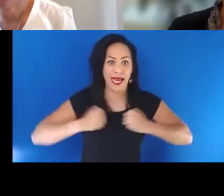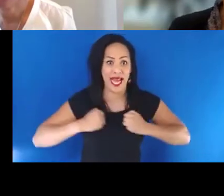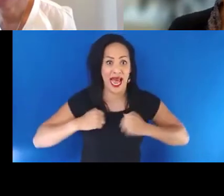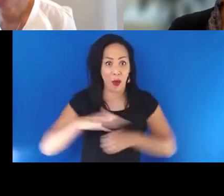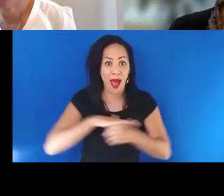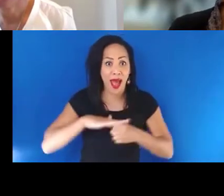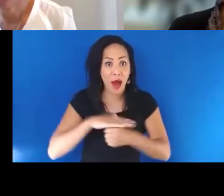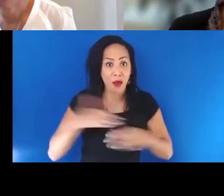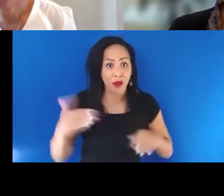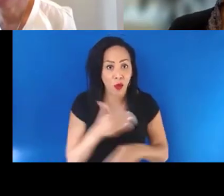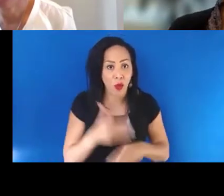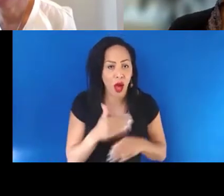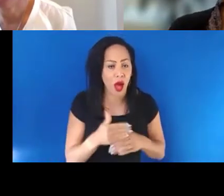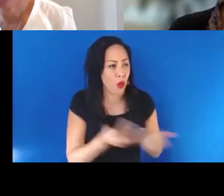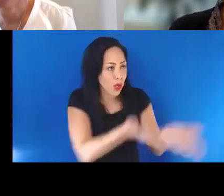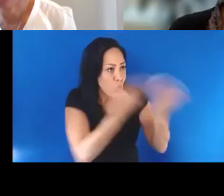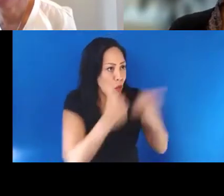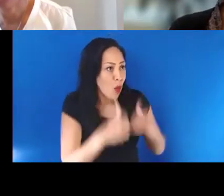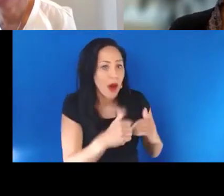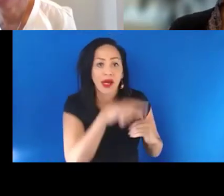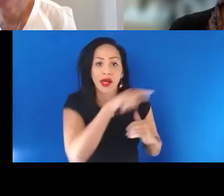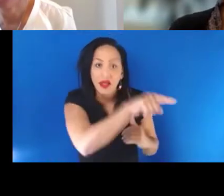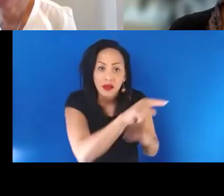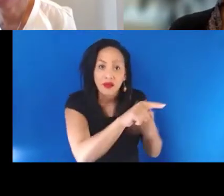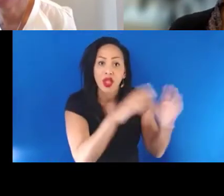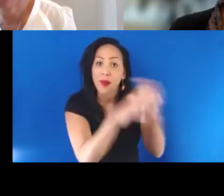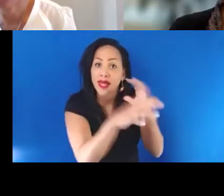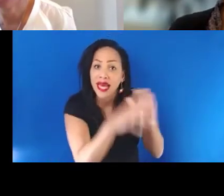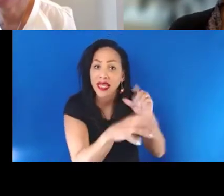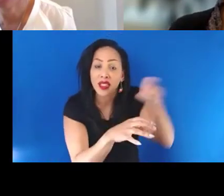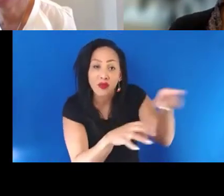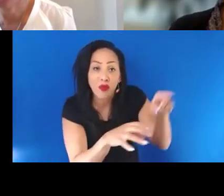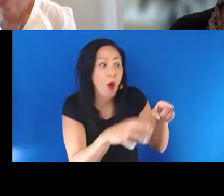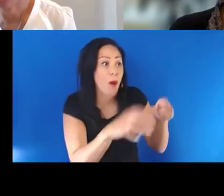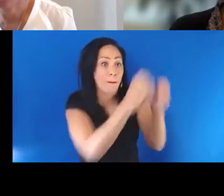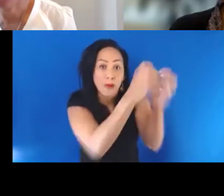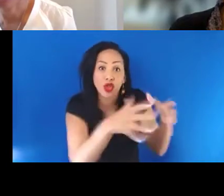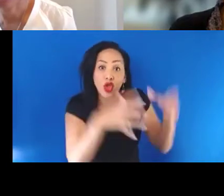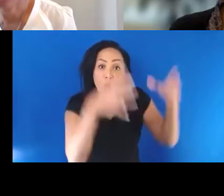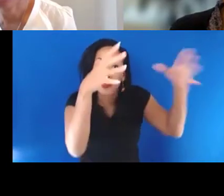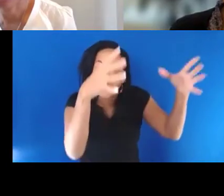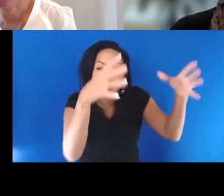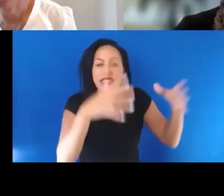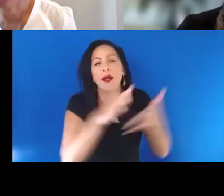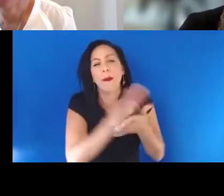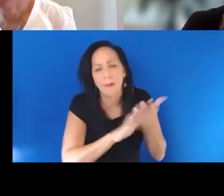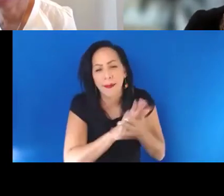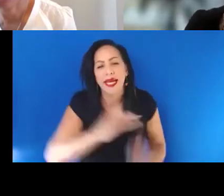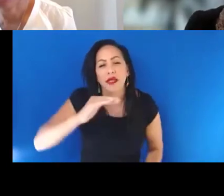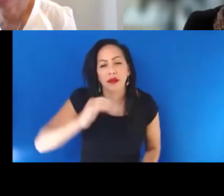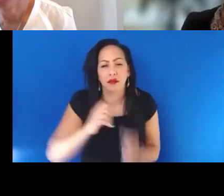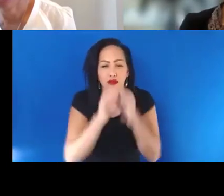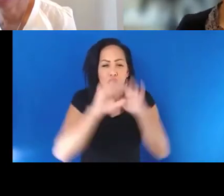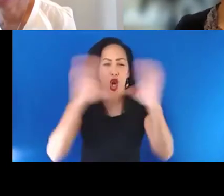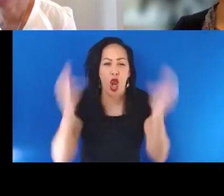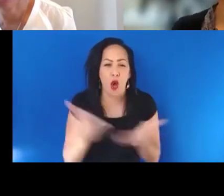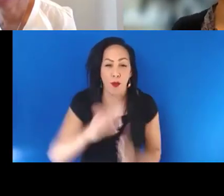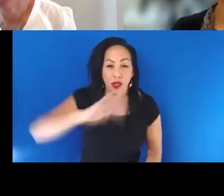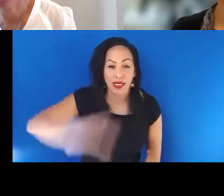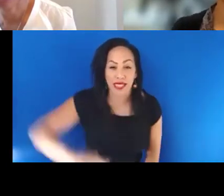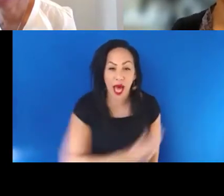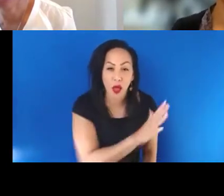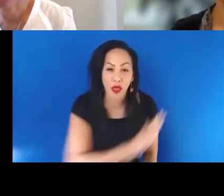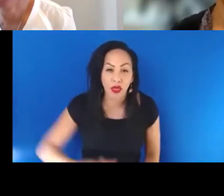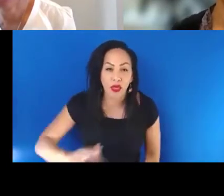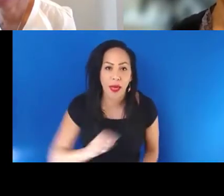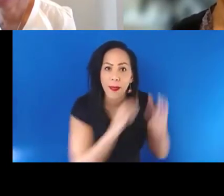both communicators from the majority countries, and by majority countries, I mean the global south, and also from the minority